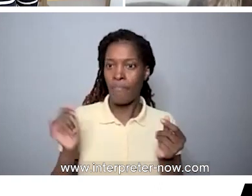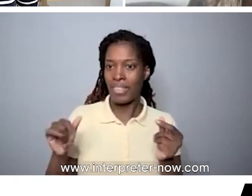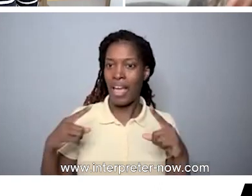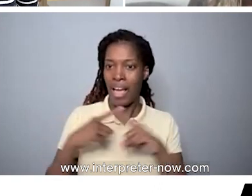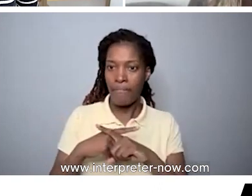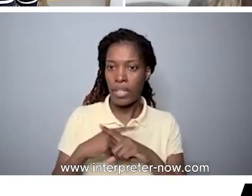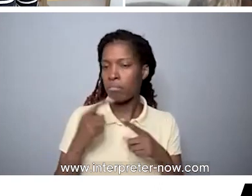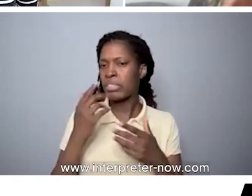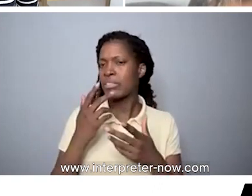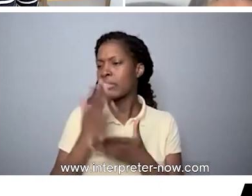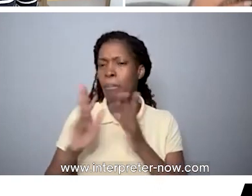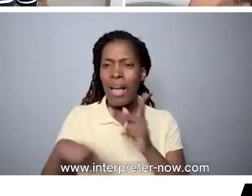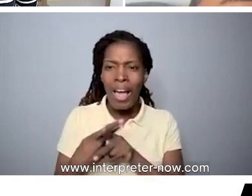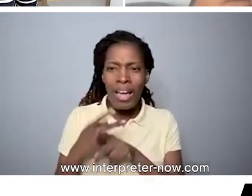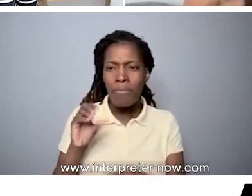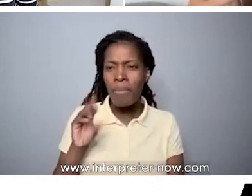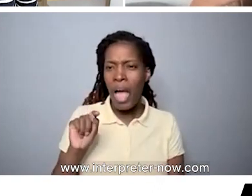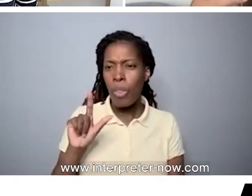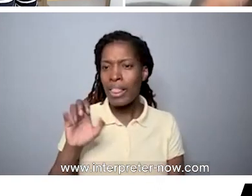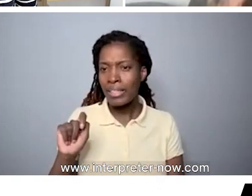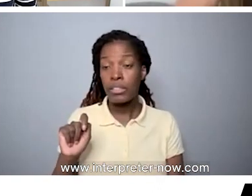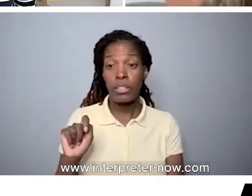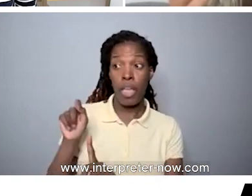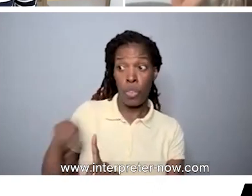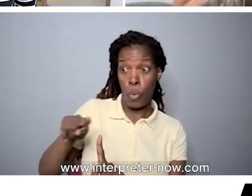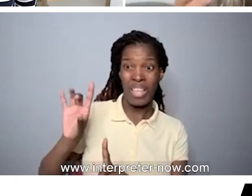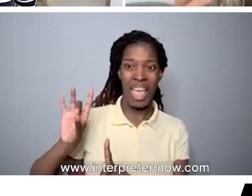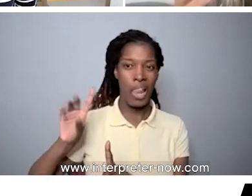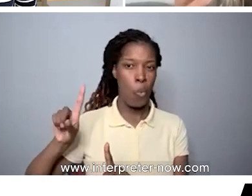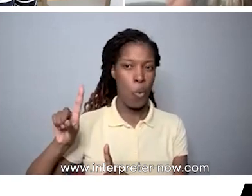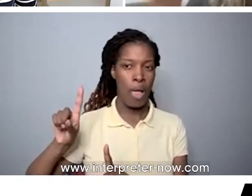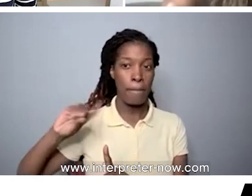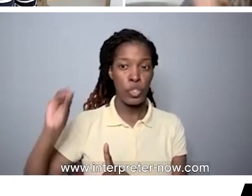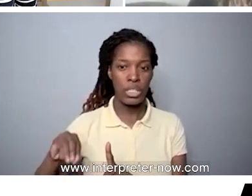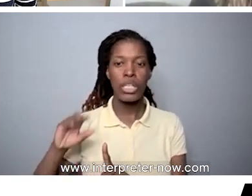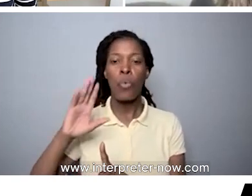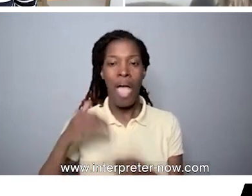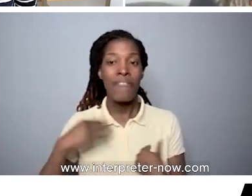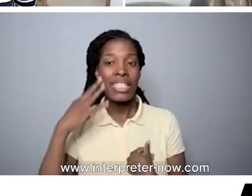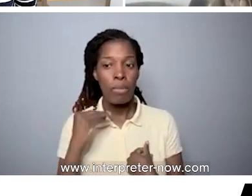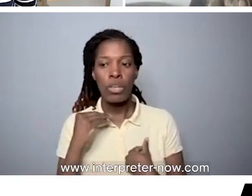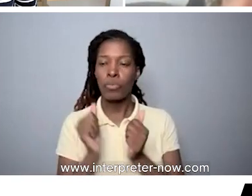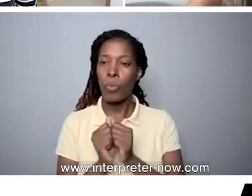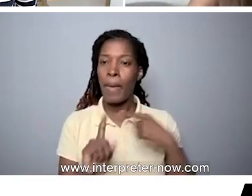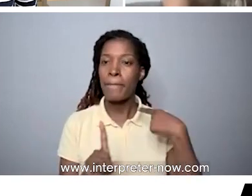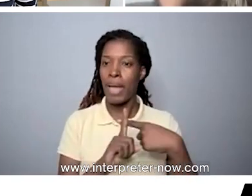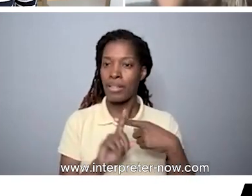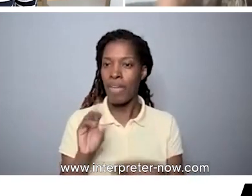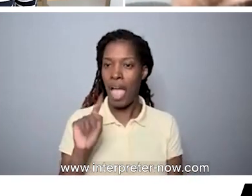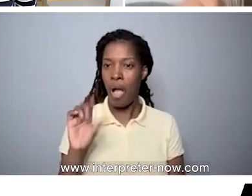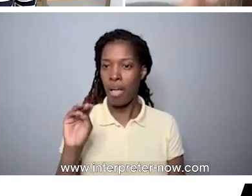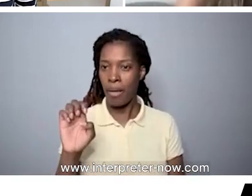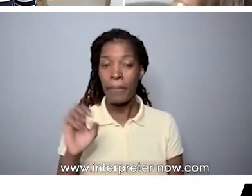of them have had experiences that lead to positive outcomes with better understanding of their coworkers. So not only is it a real issue, but it's